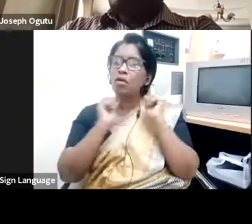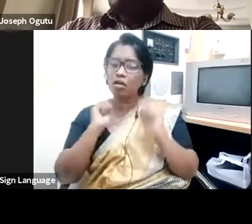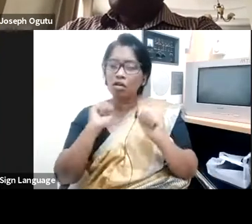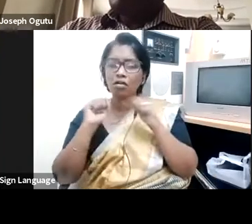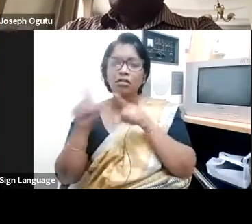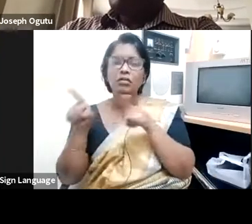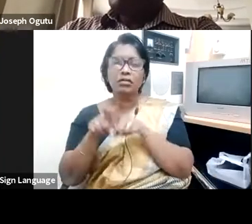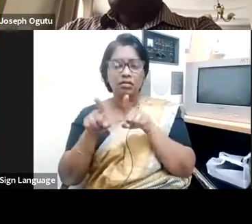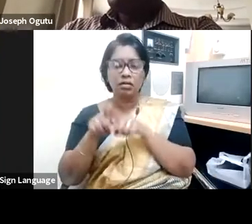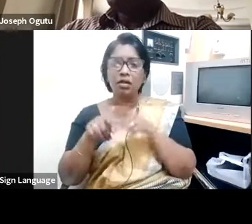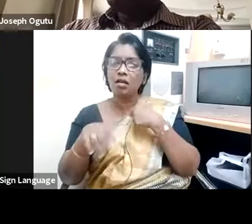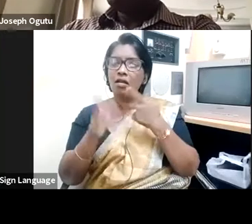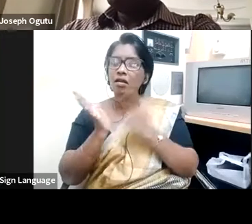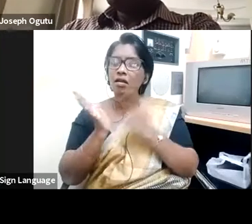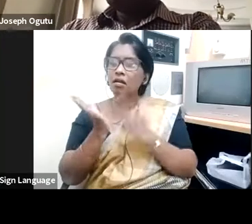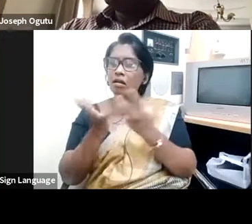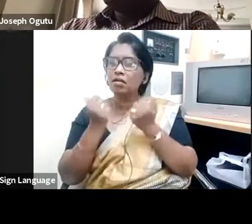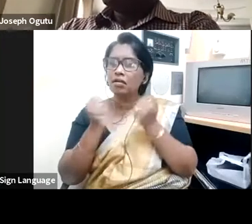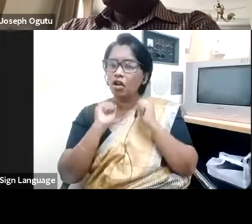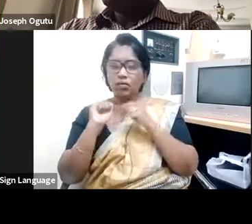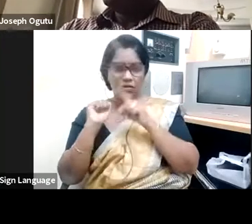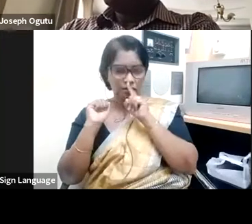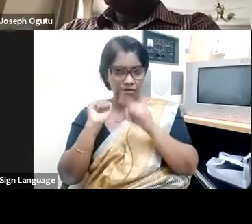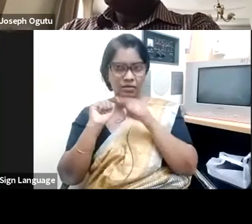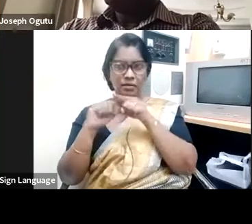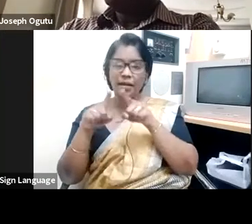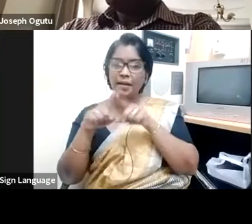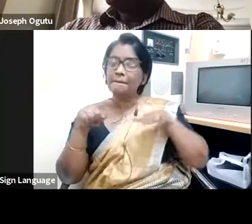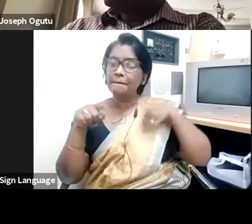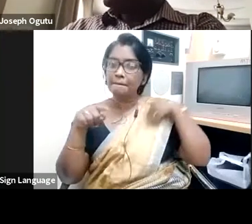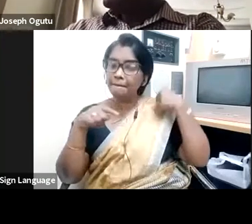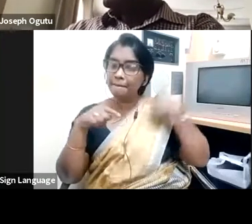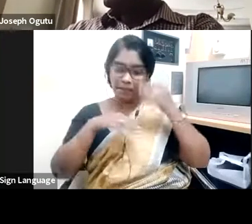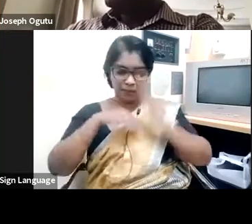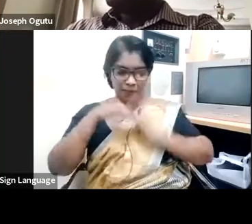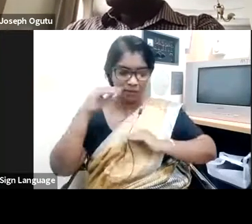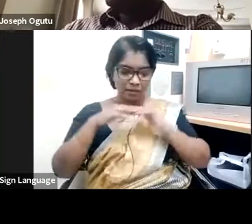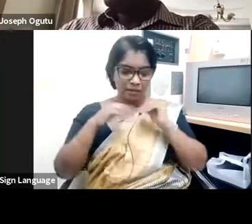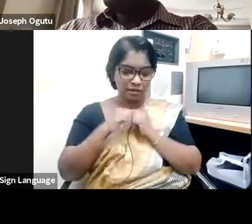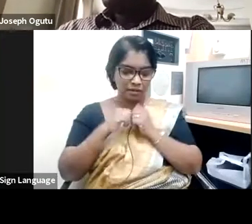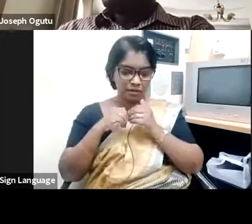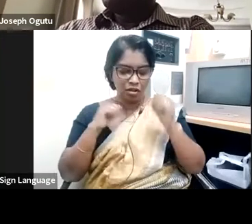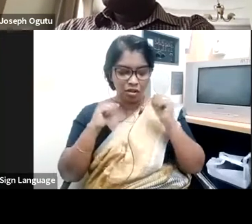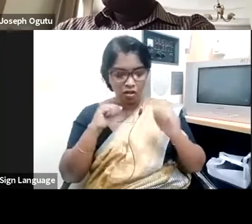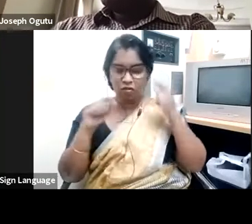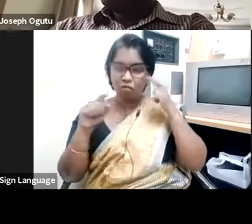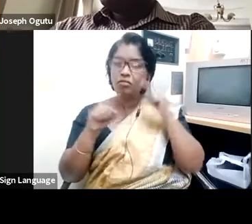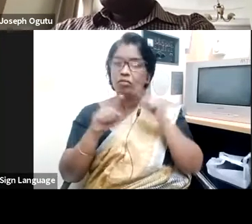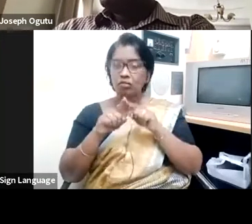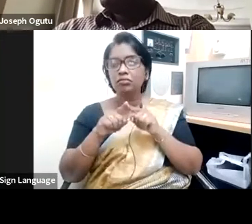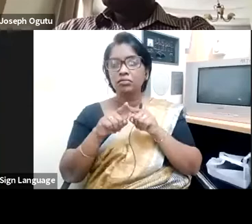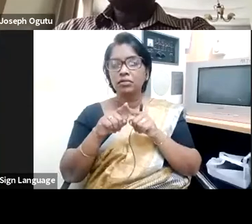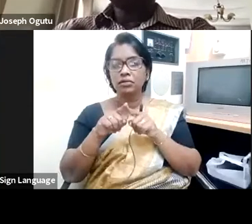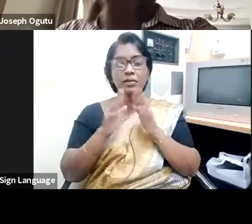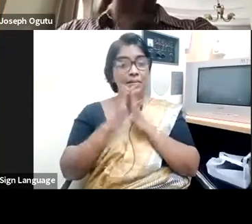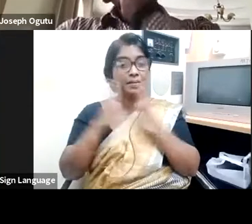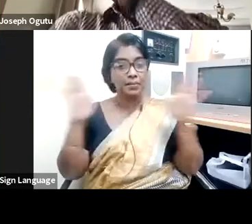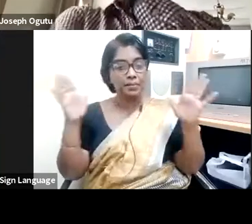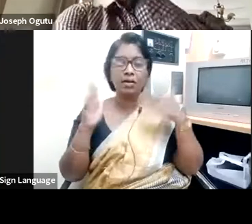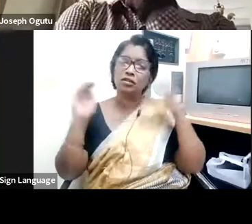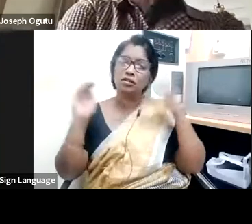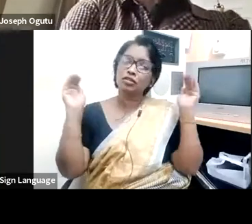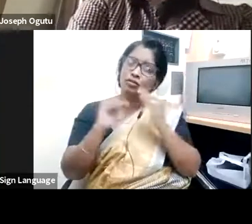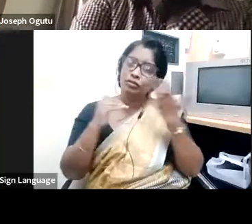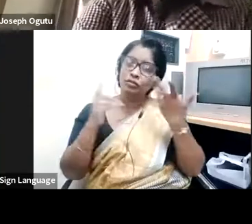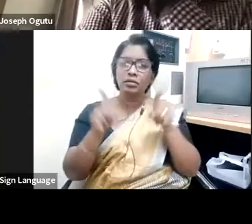that fundamental process is applicable whether you're an SME, a large corporate, or just just a social innovation lab. What it does is it